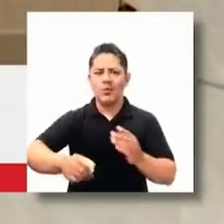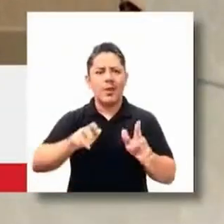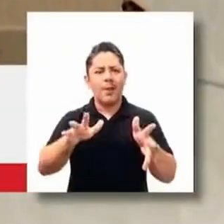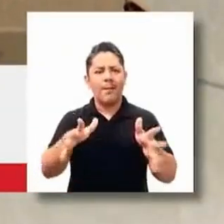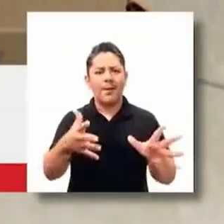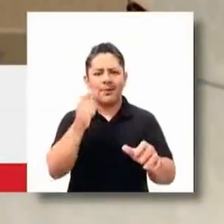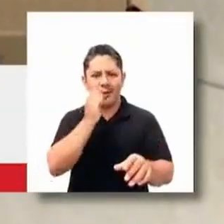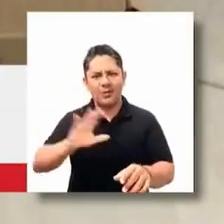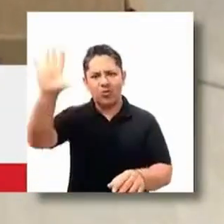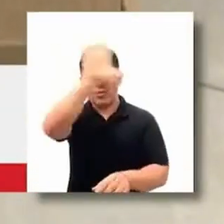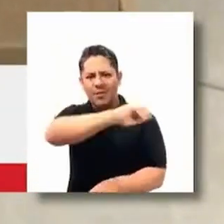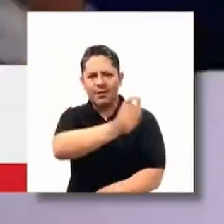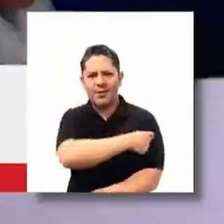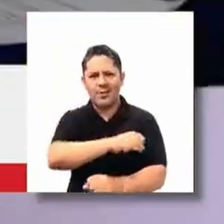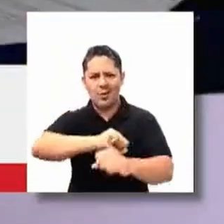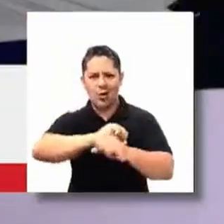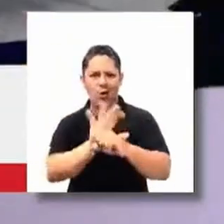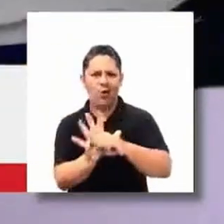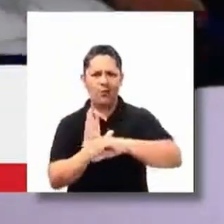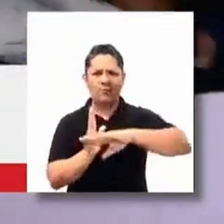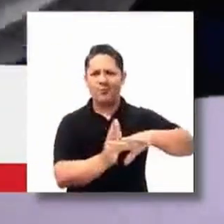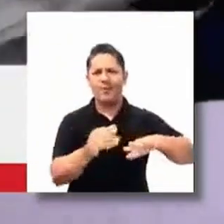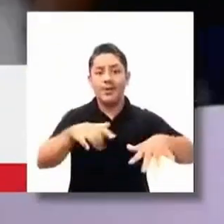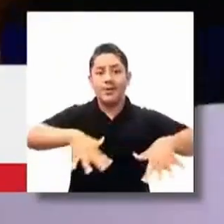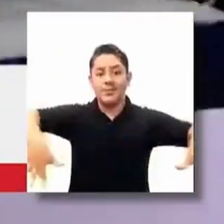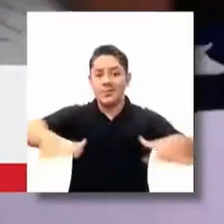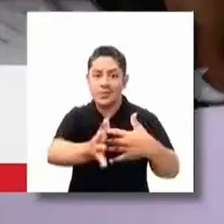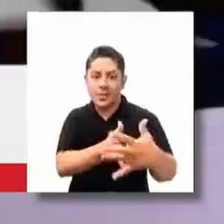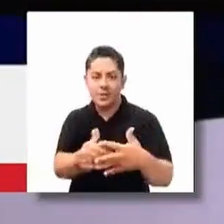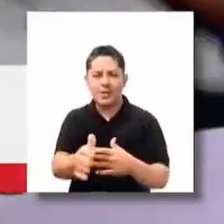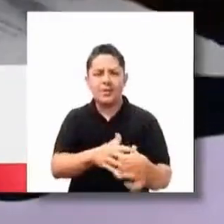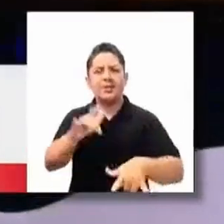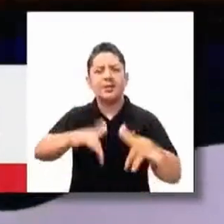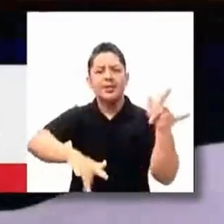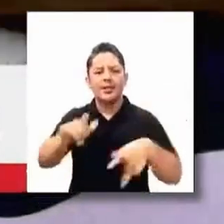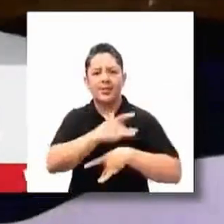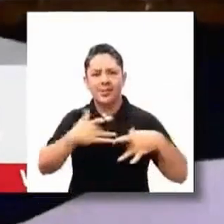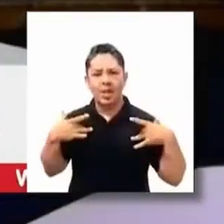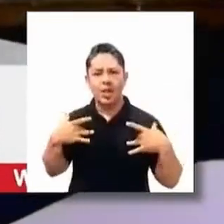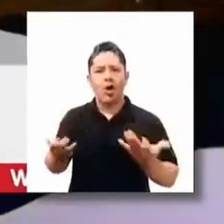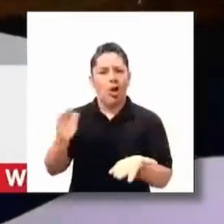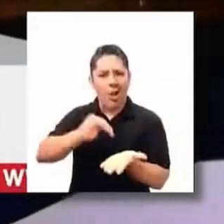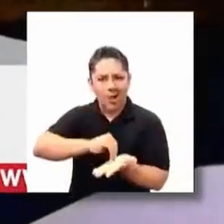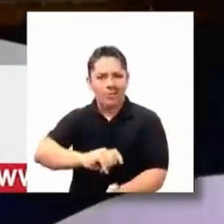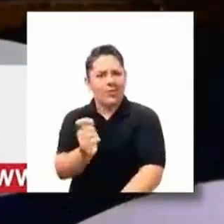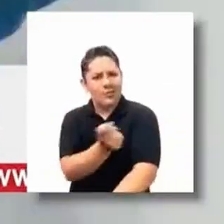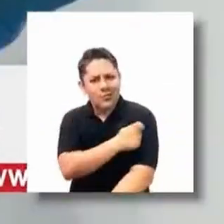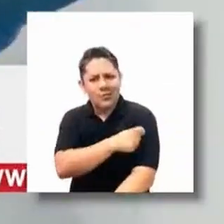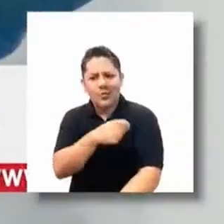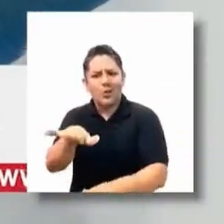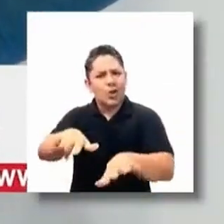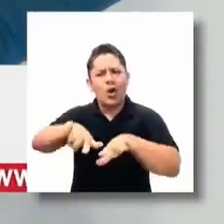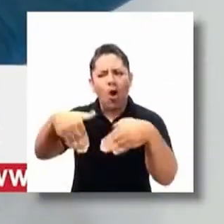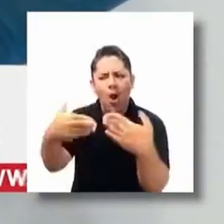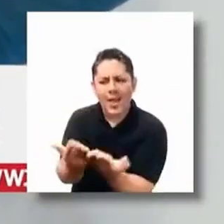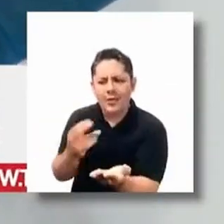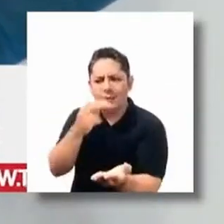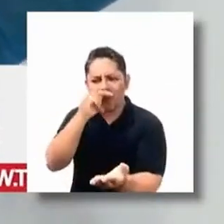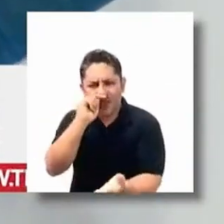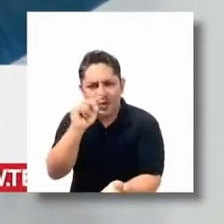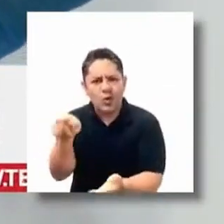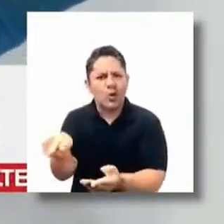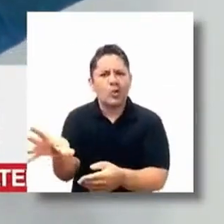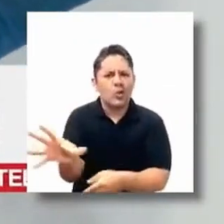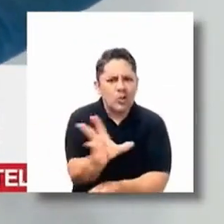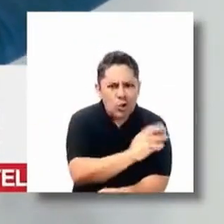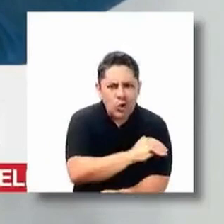Continuing with the national vaccination plan against COVID-19 in the department, the Health Secretariat has again